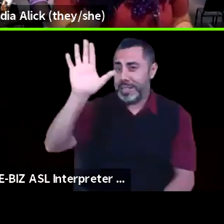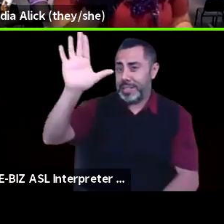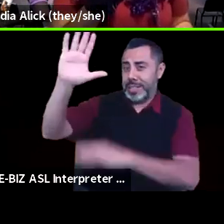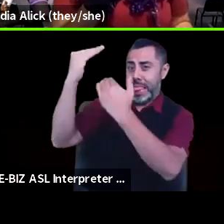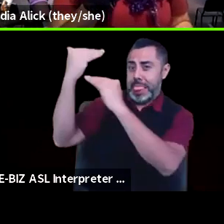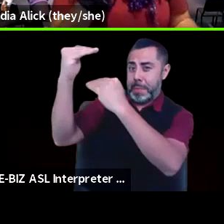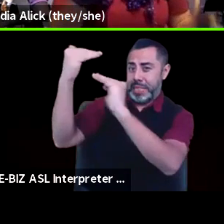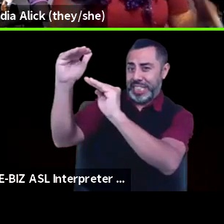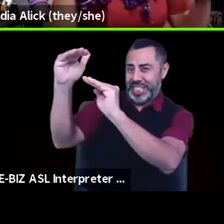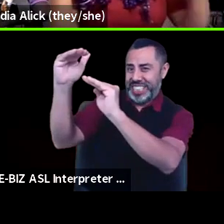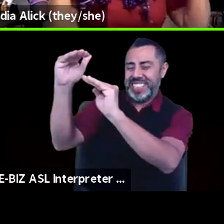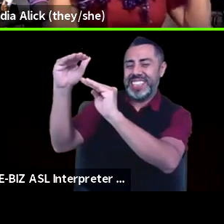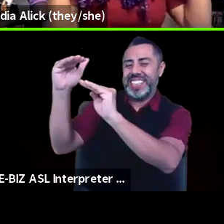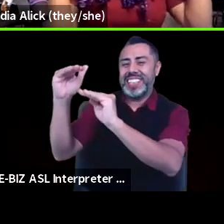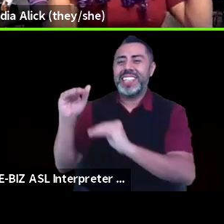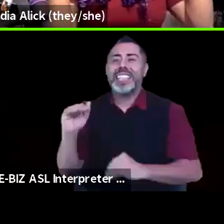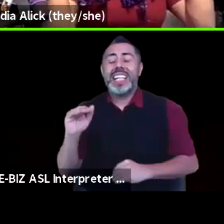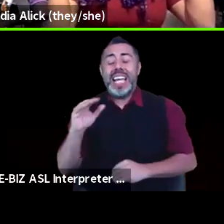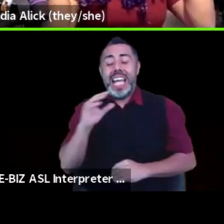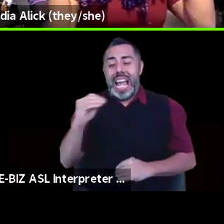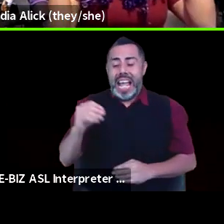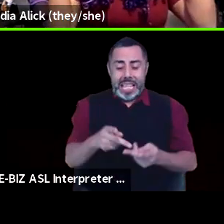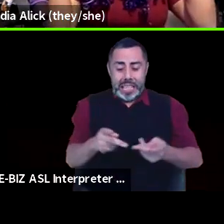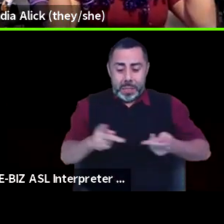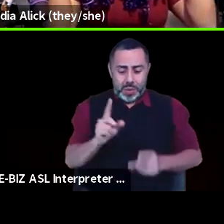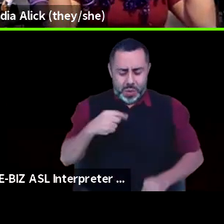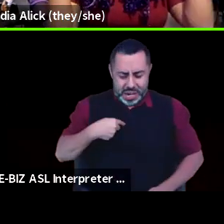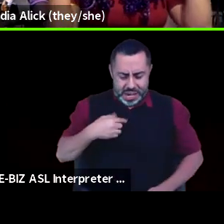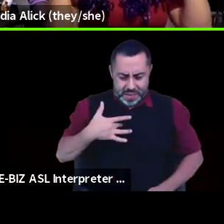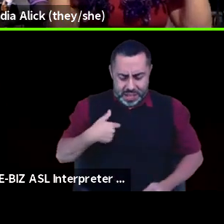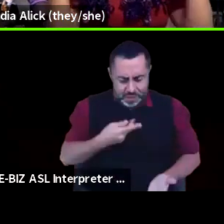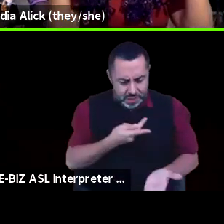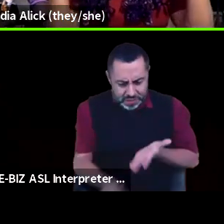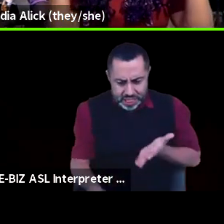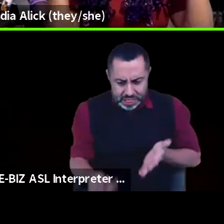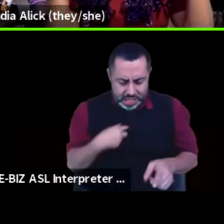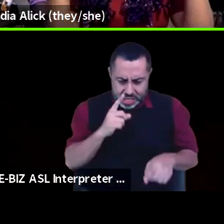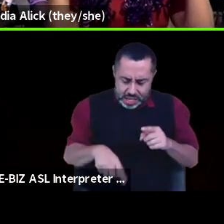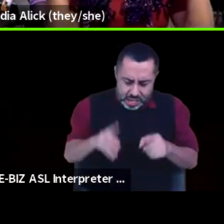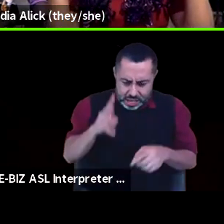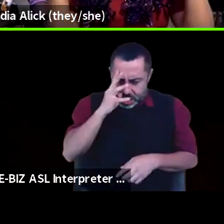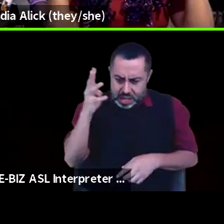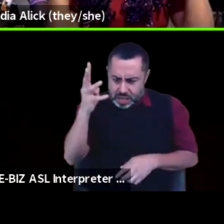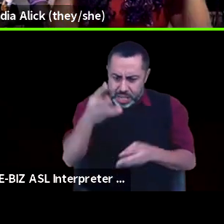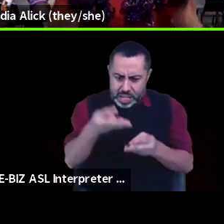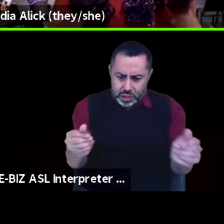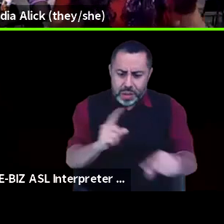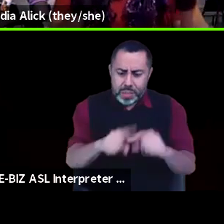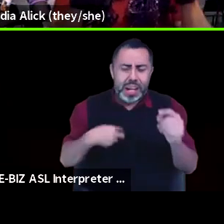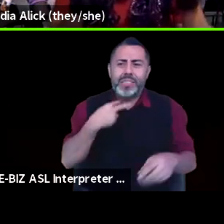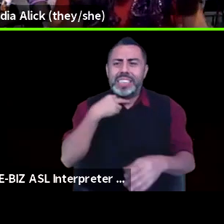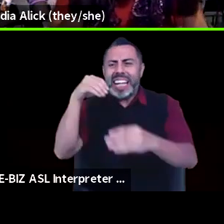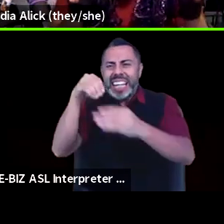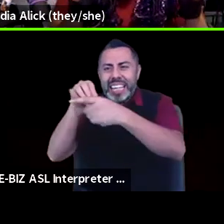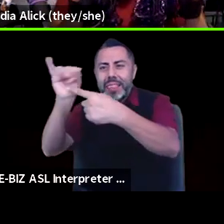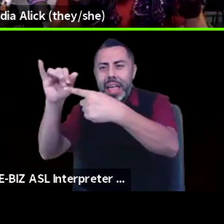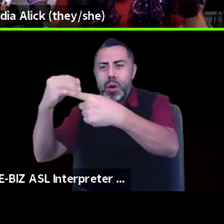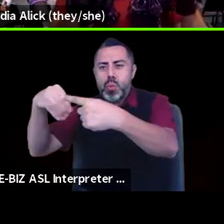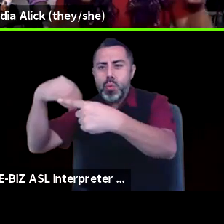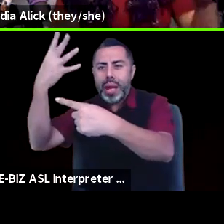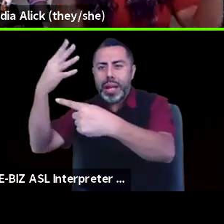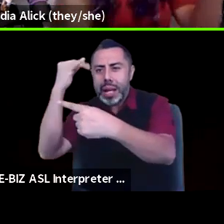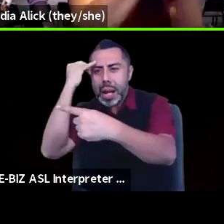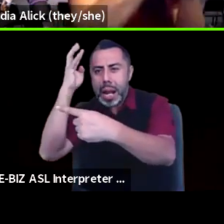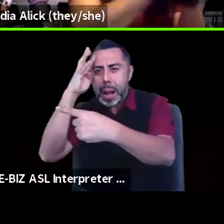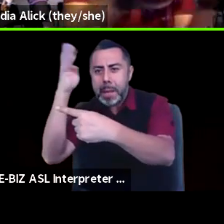myself where I felt like I was failing to be able to imagine solutions because I was trapped inside this white imagination. So I'm hoping everybody